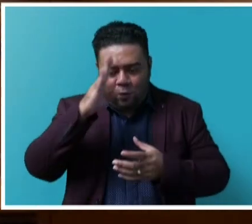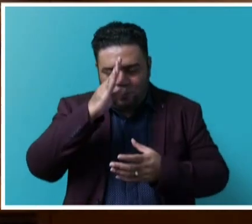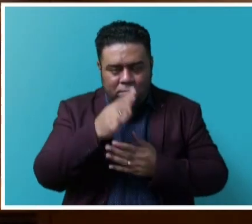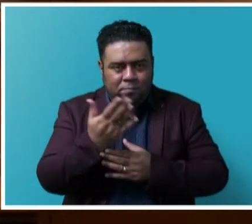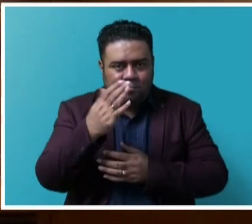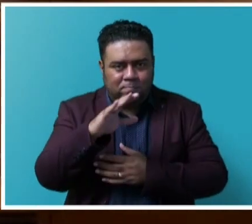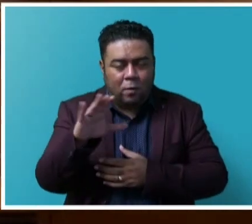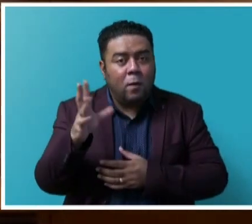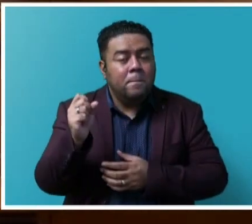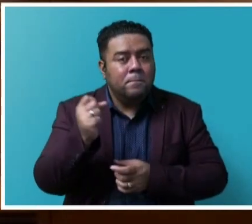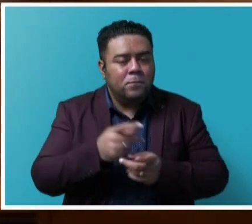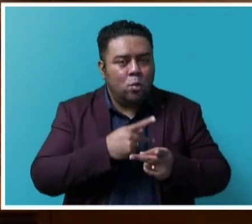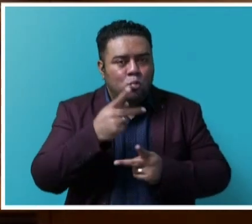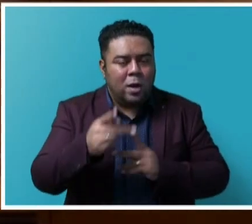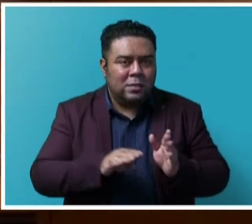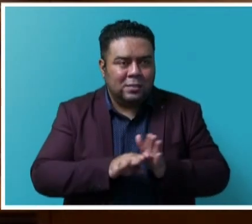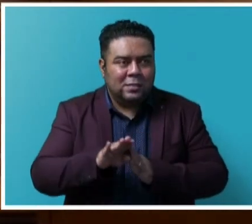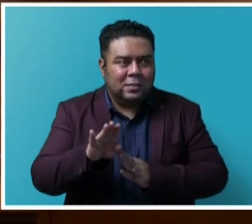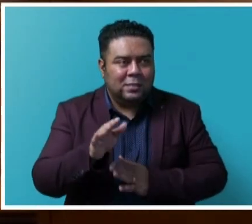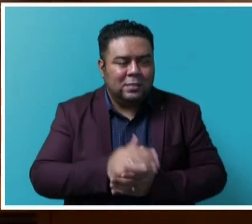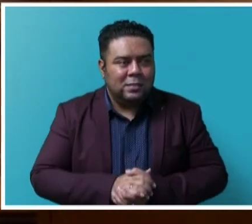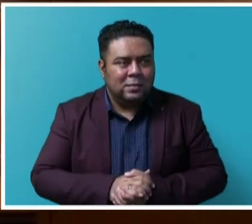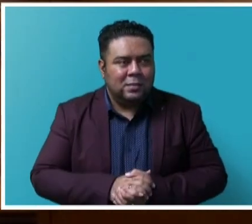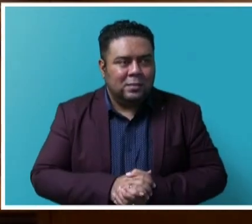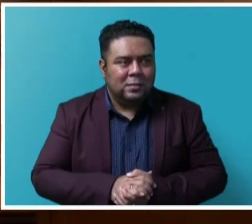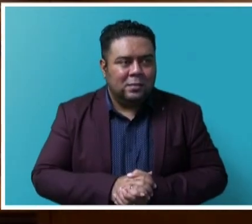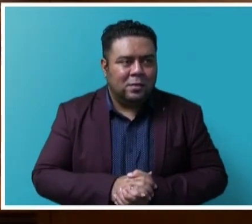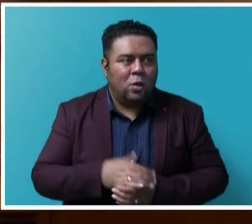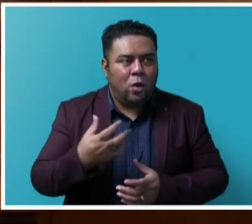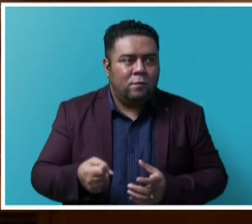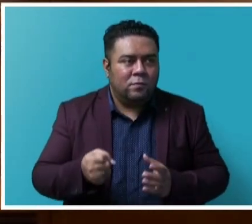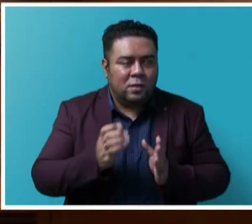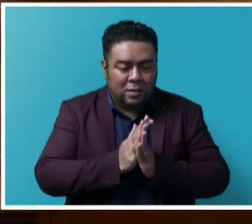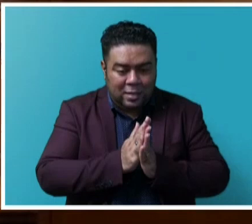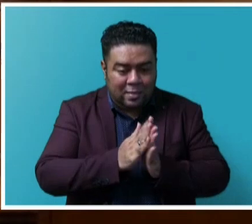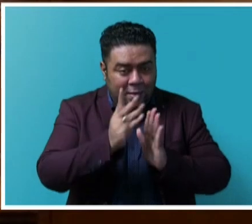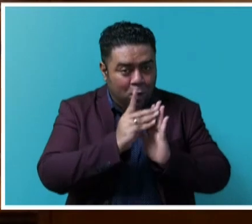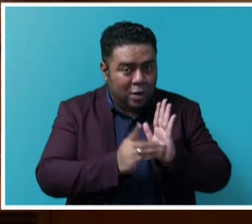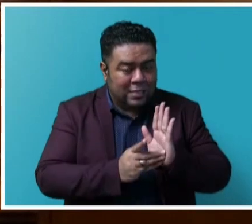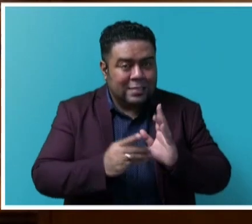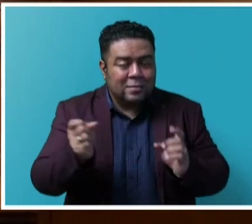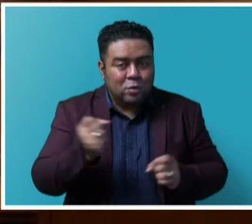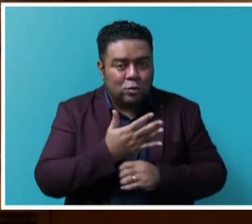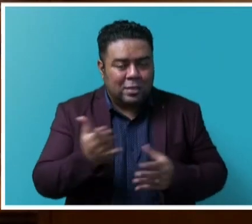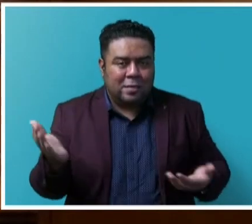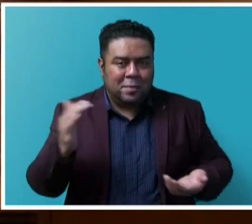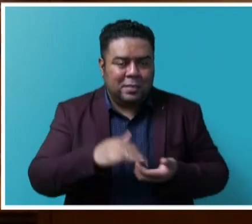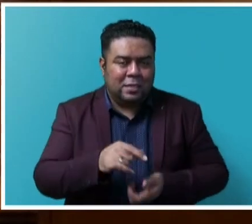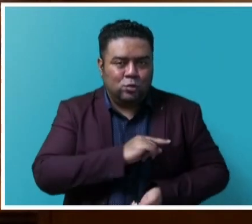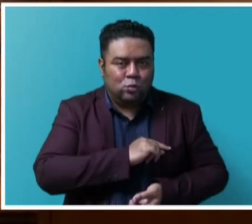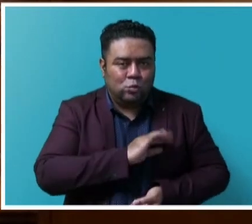fountain of progress, and an epitome of the democratic spirit that binds us together as one